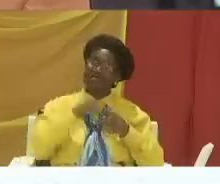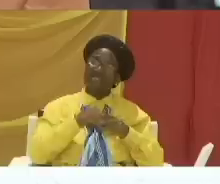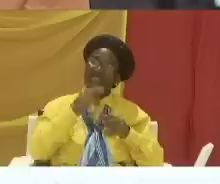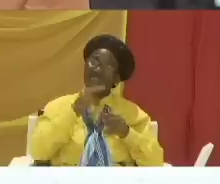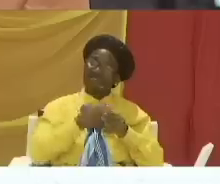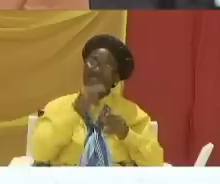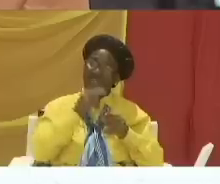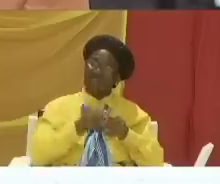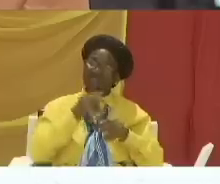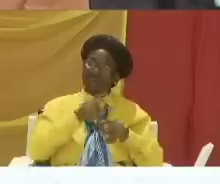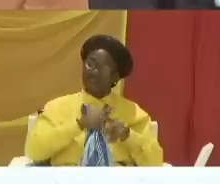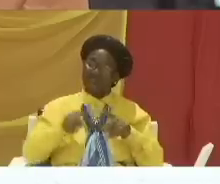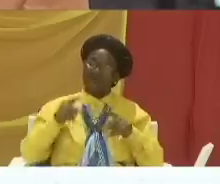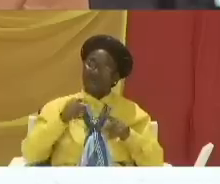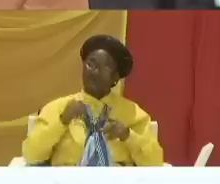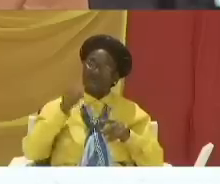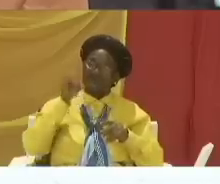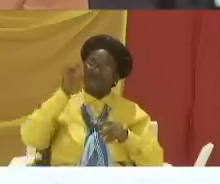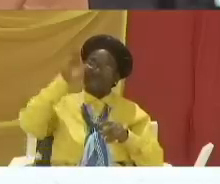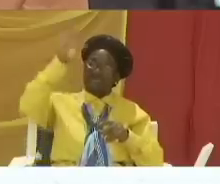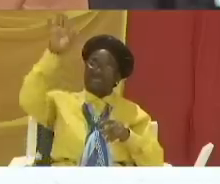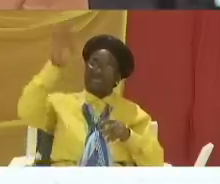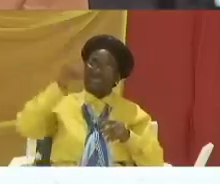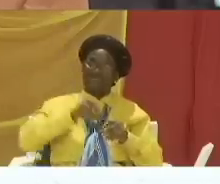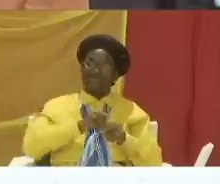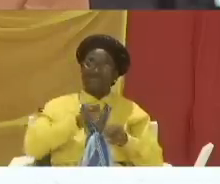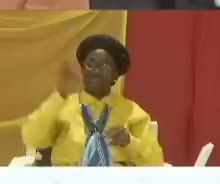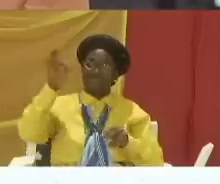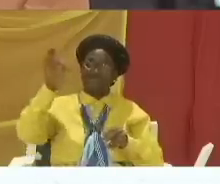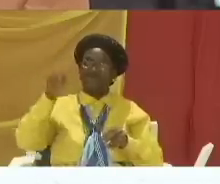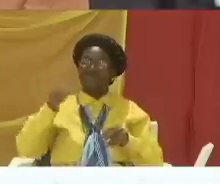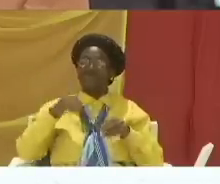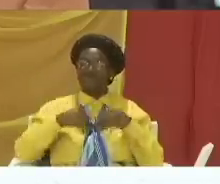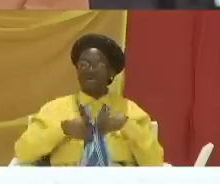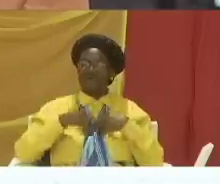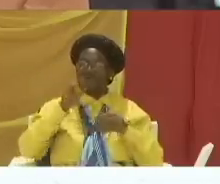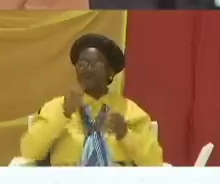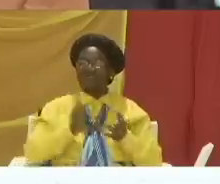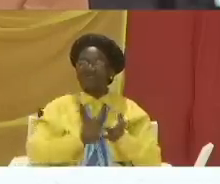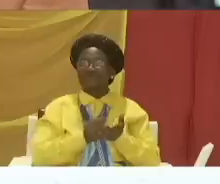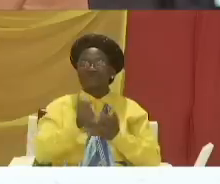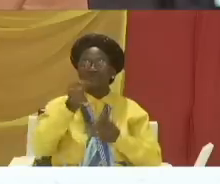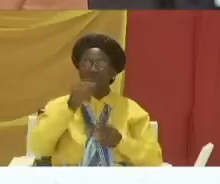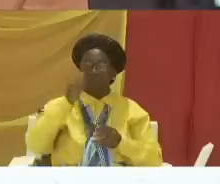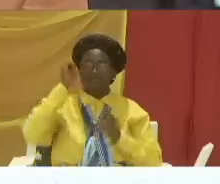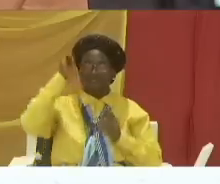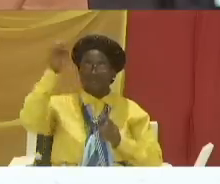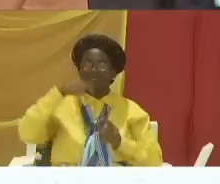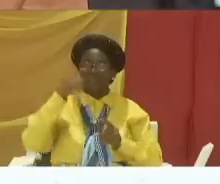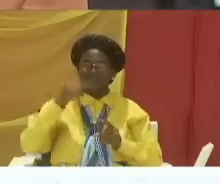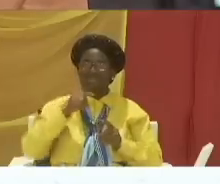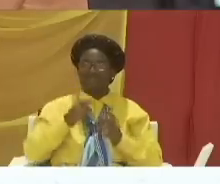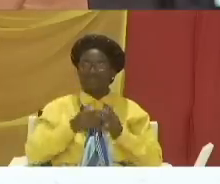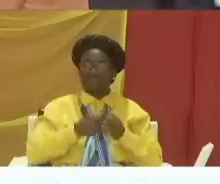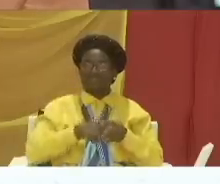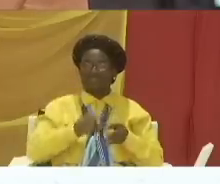but in spirit and in truth. He said, beginning from tonight,